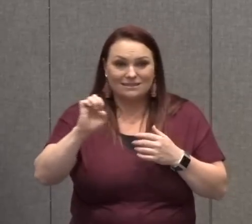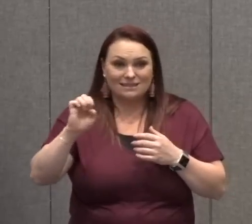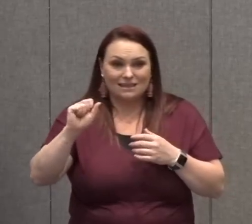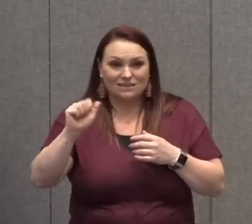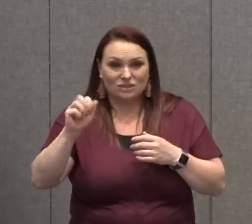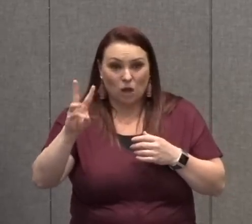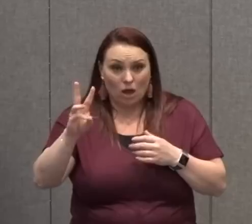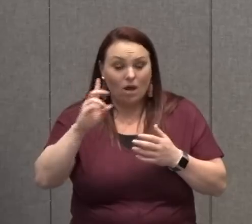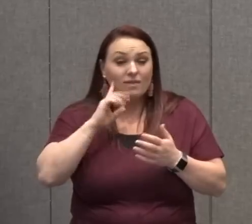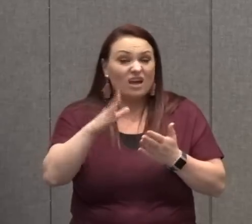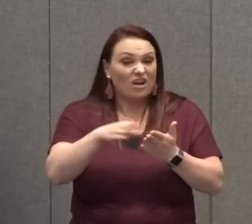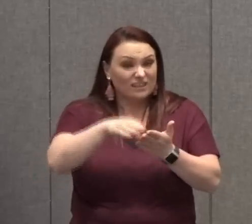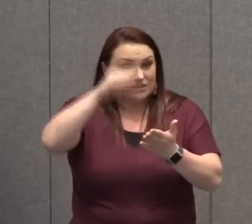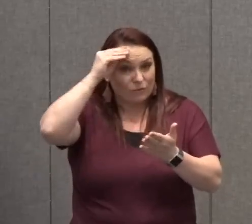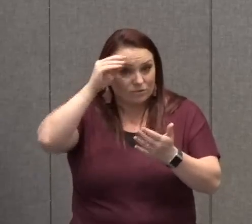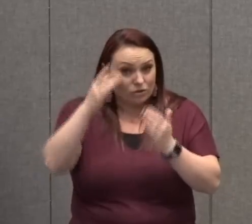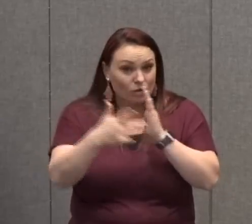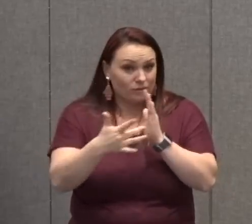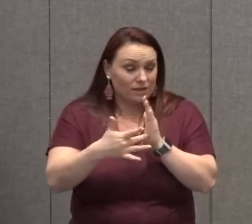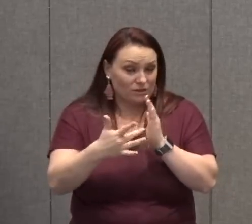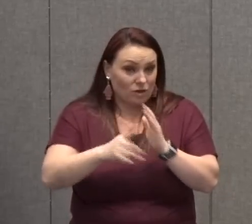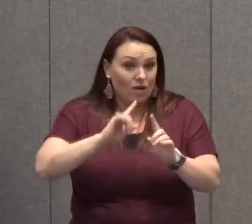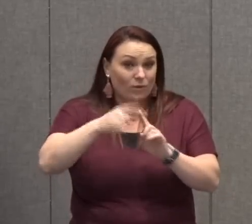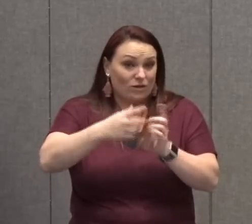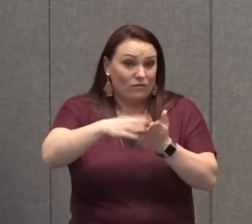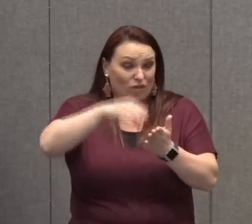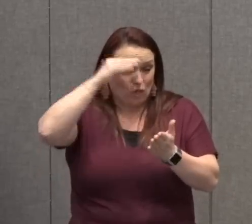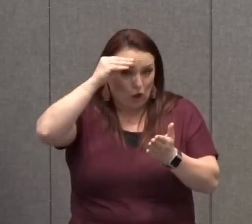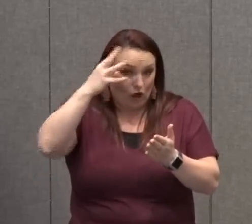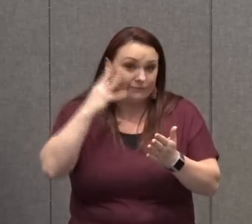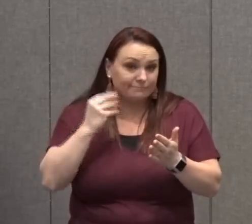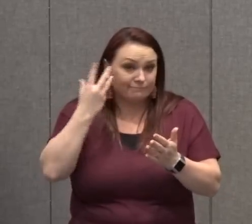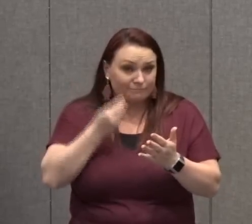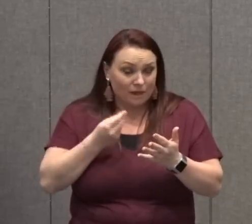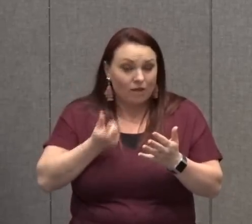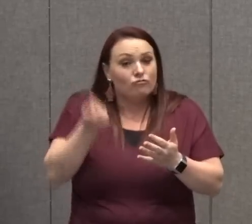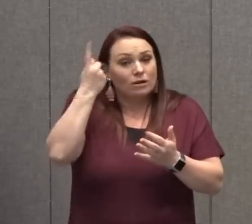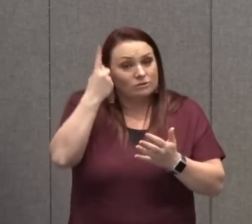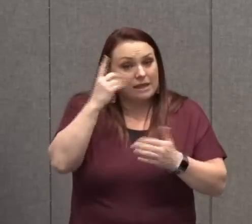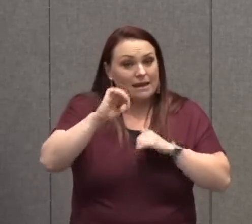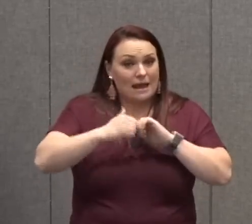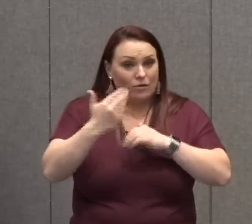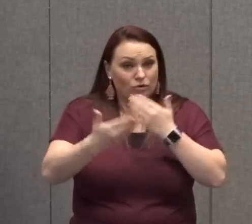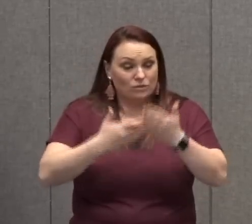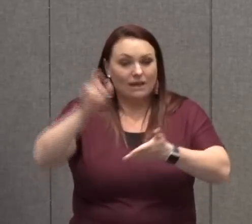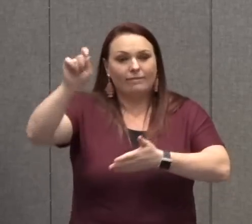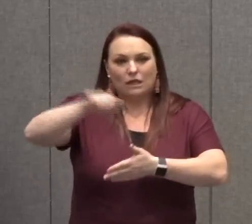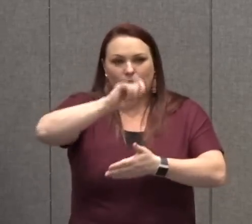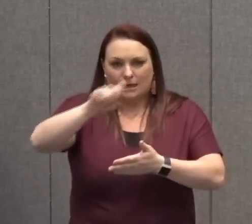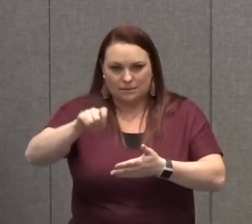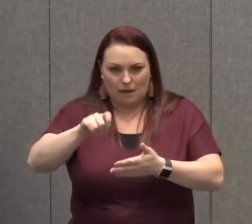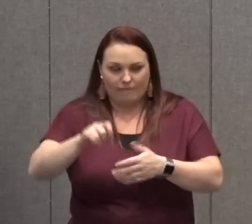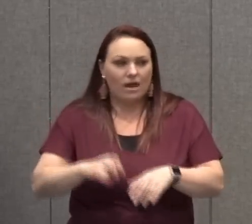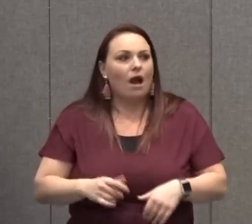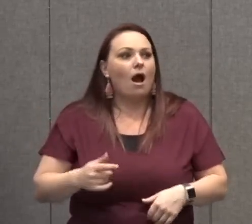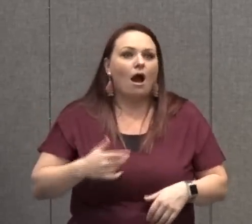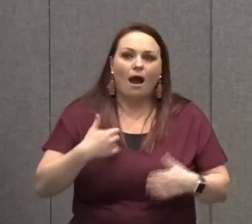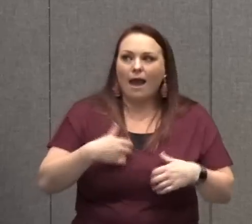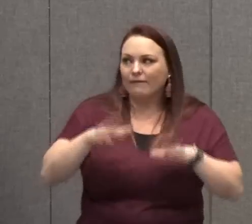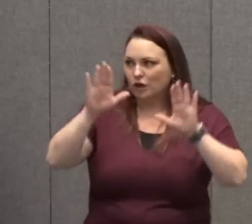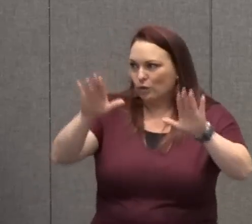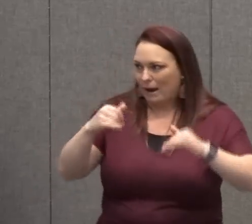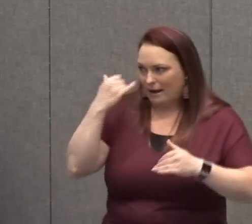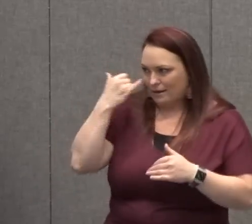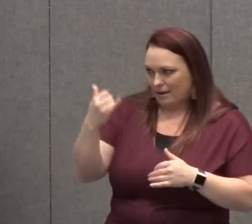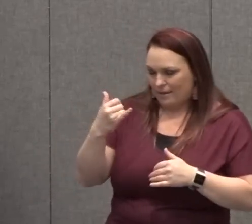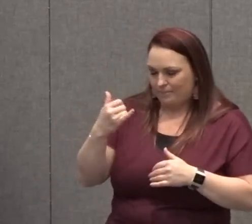or you feel better about it then maybe you can exit off I have a great idea too what if and I challenge students at home